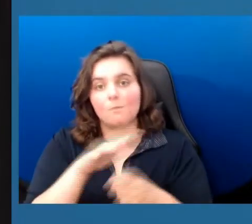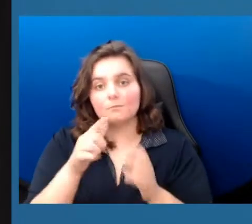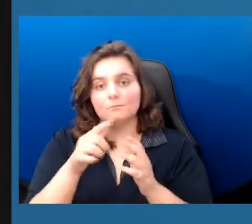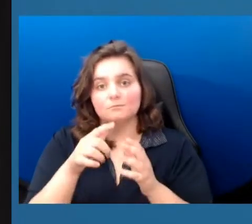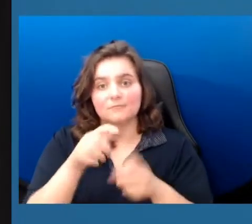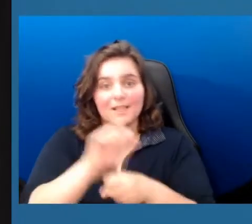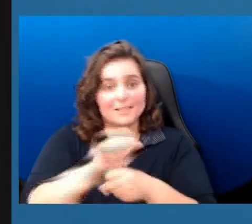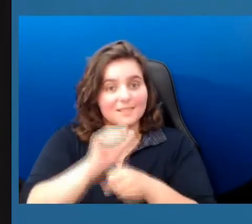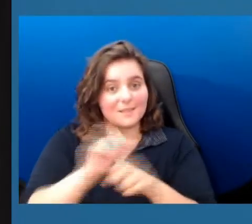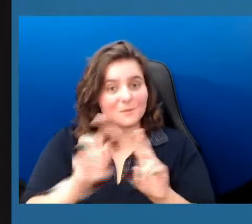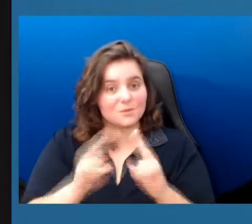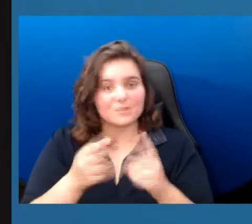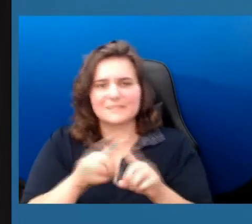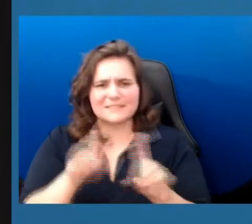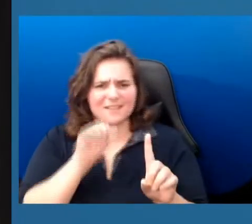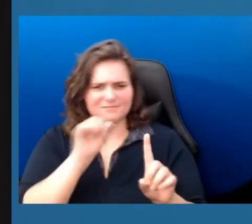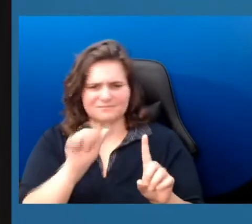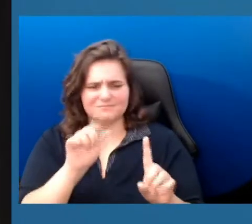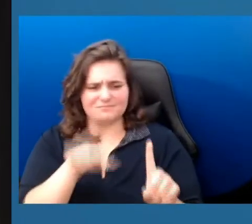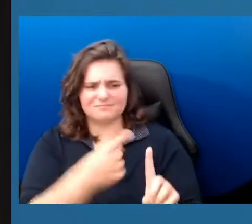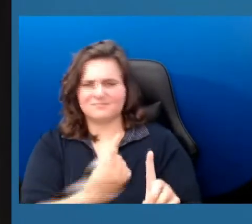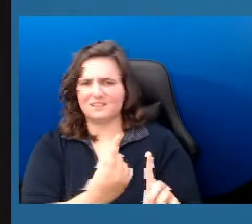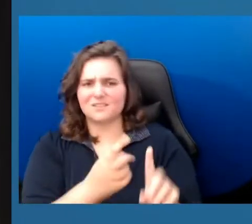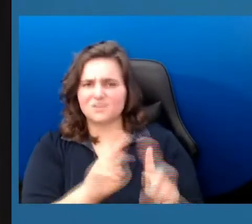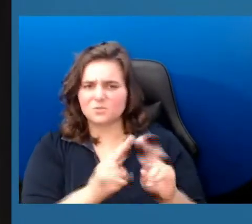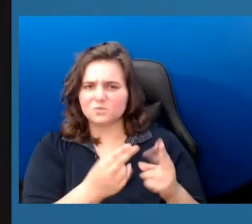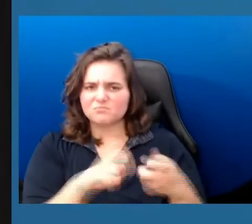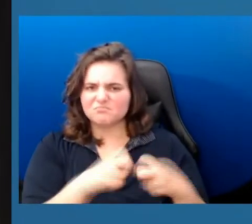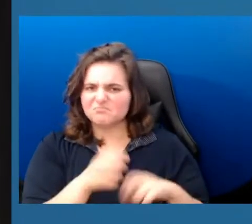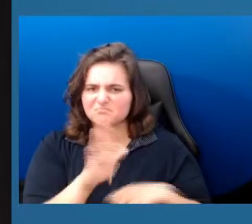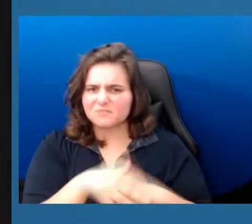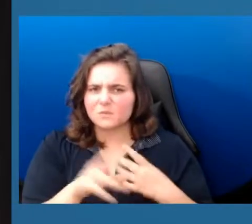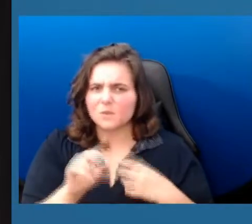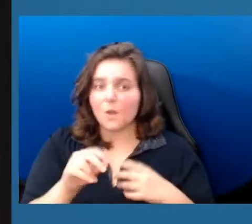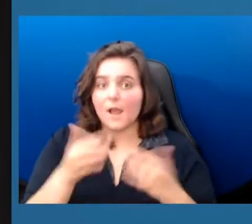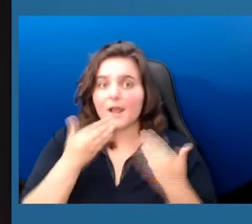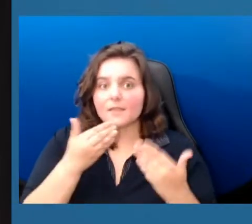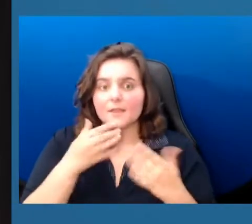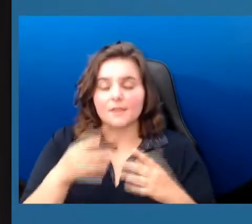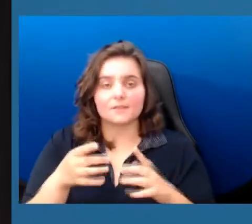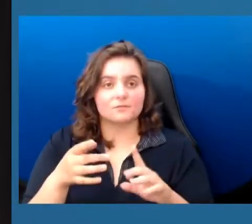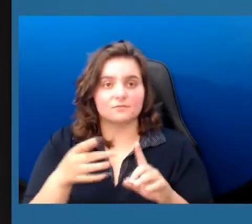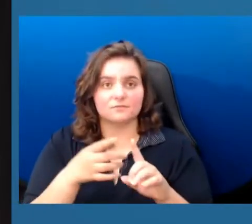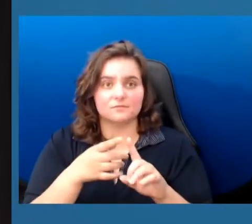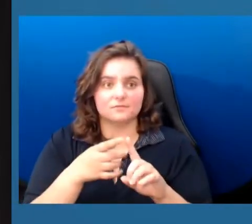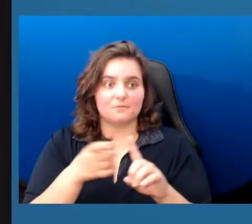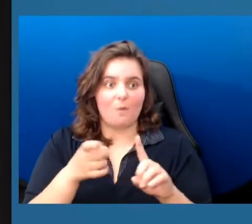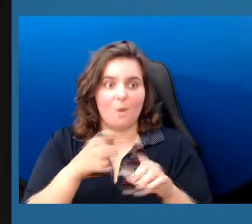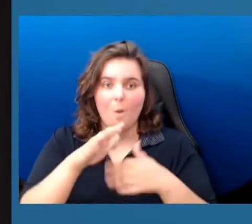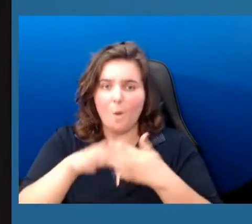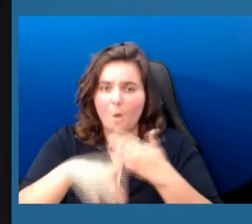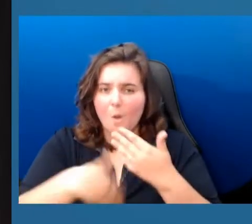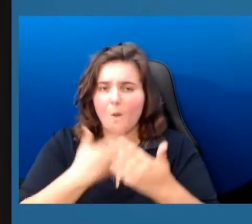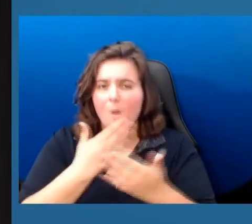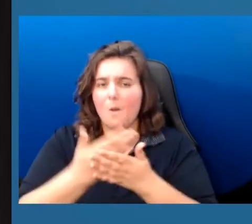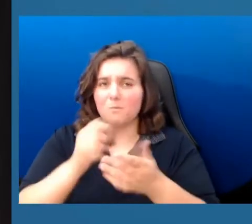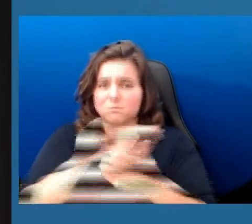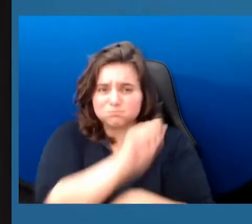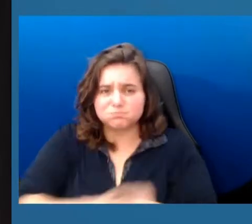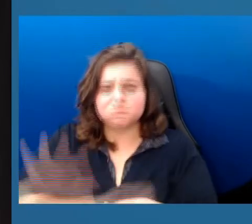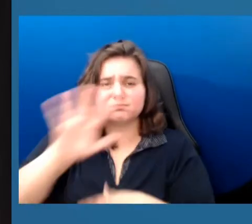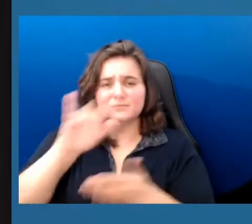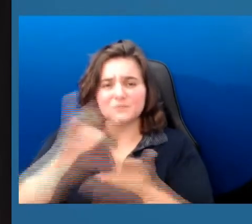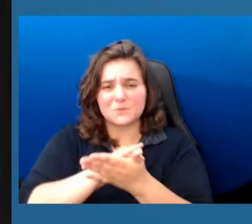to everyone. I thank you on behalf of the 20 million New Yorkers from Buffalo to Brooklyn to Long Island and everywhere in between for